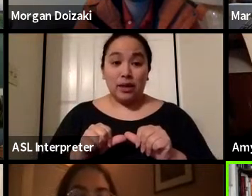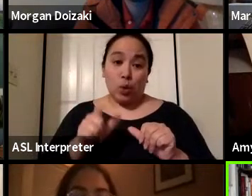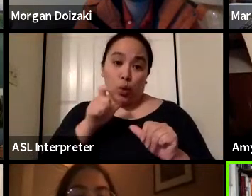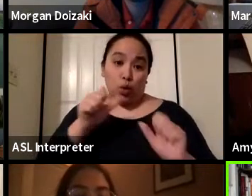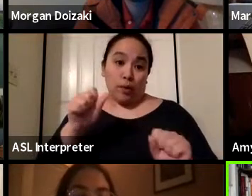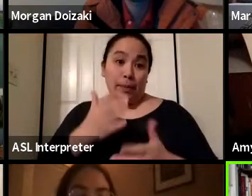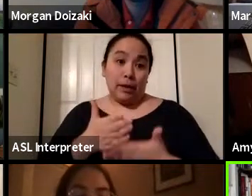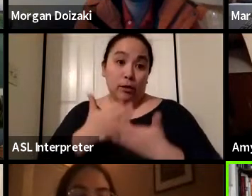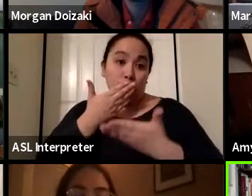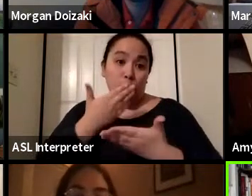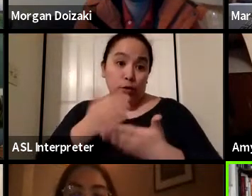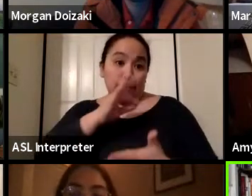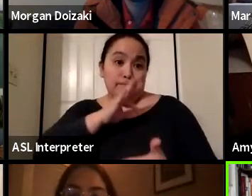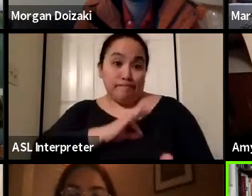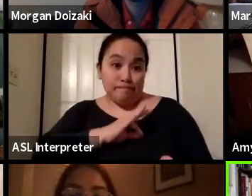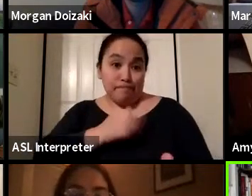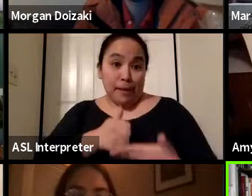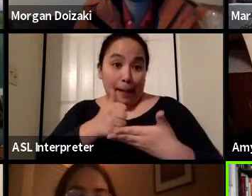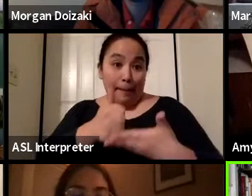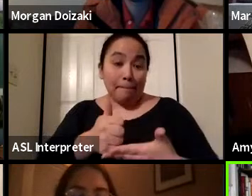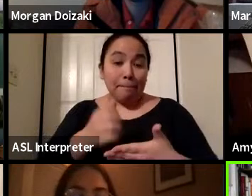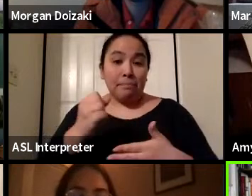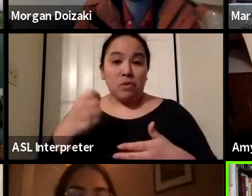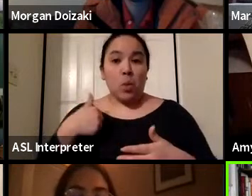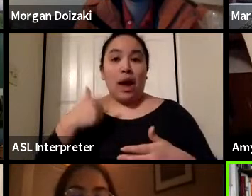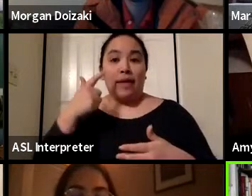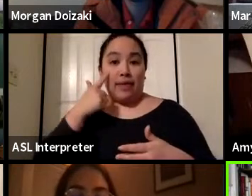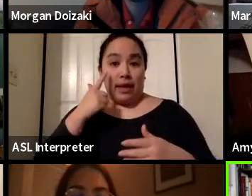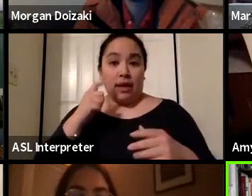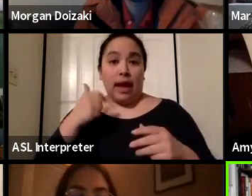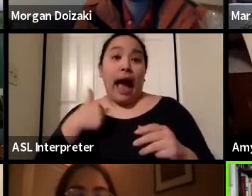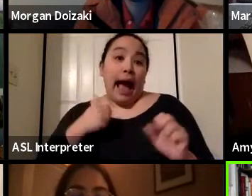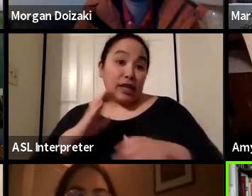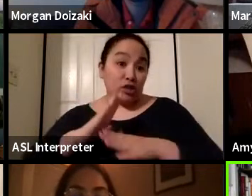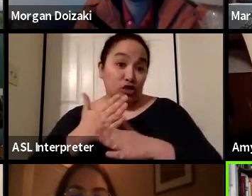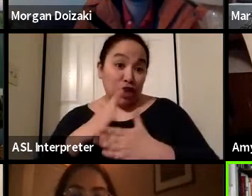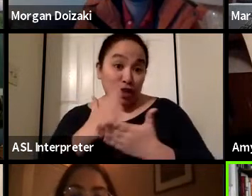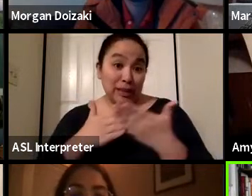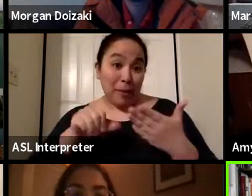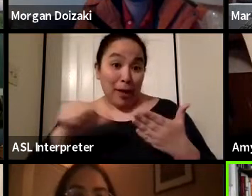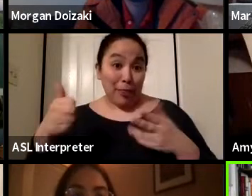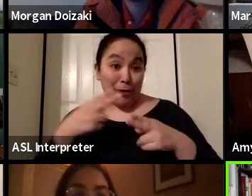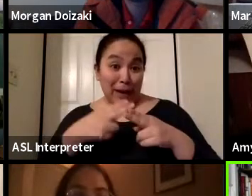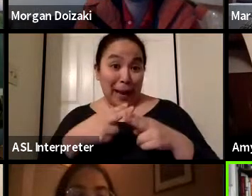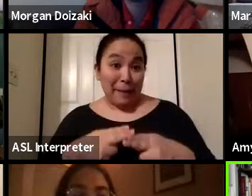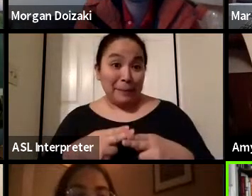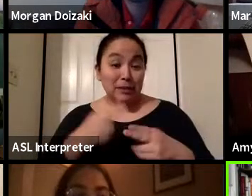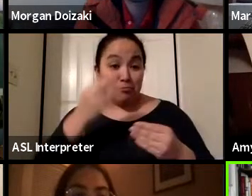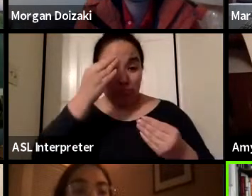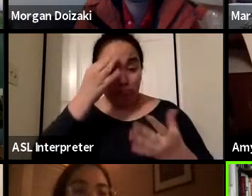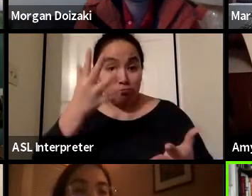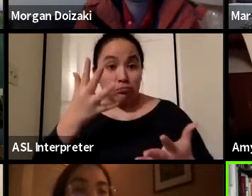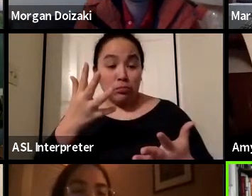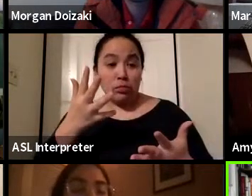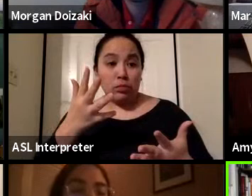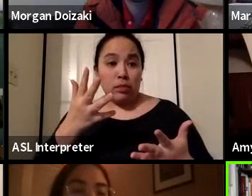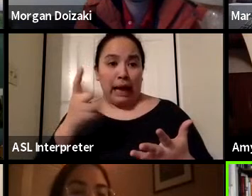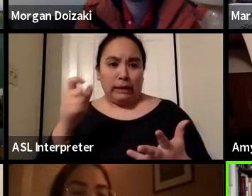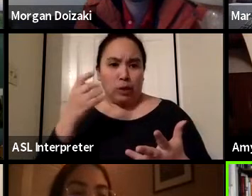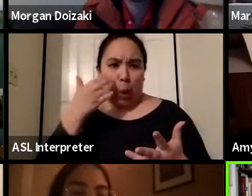you. So we can certainly share, I can share some names. I just need to know who I should get that to.